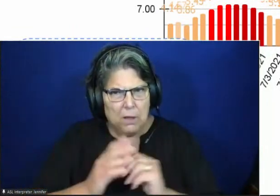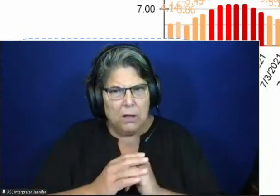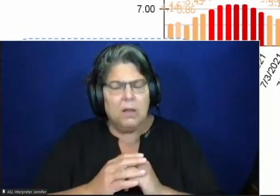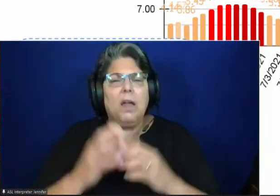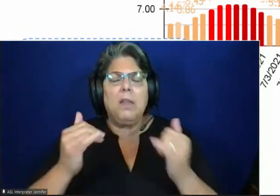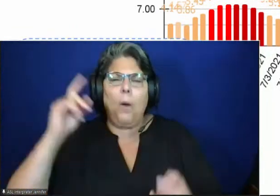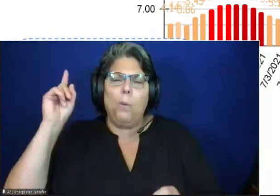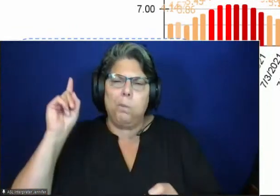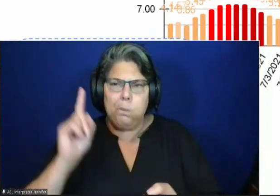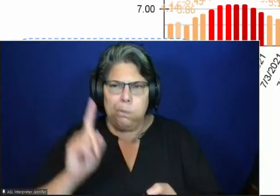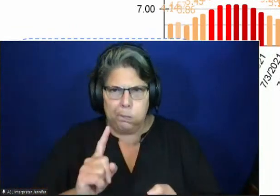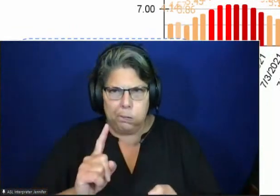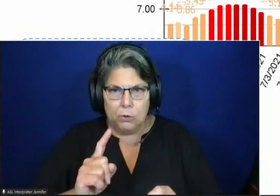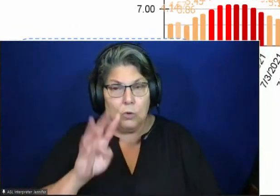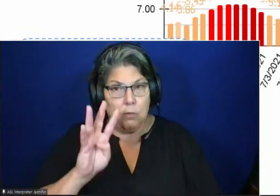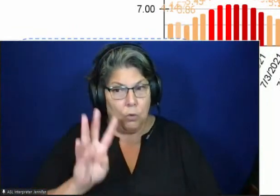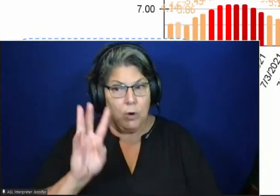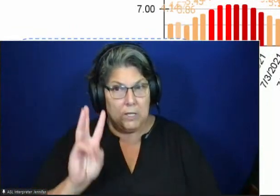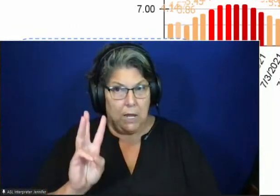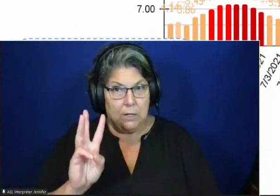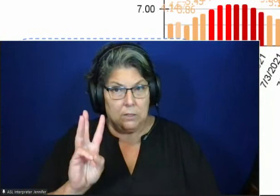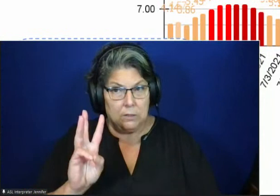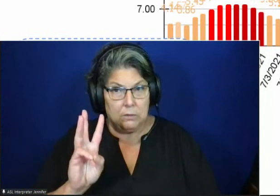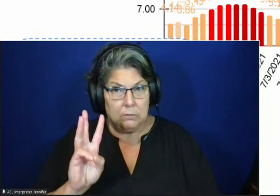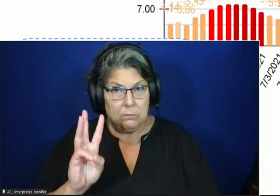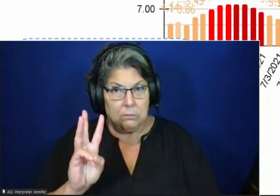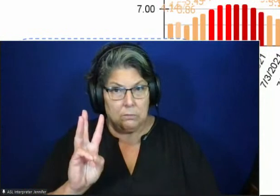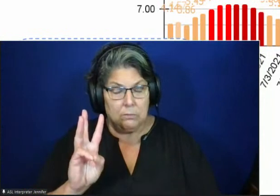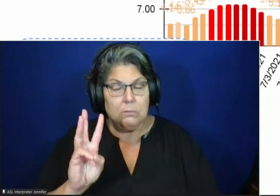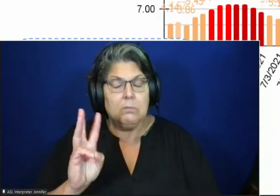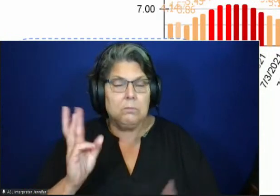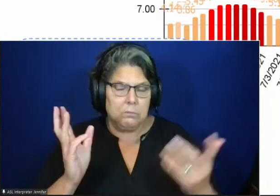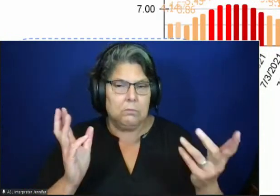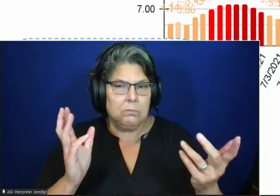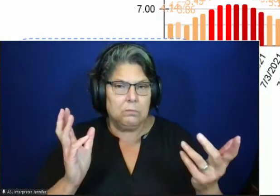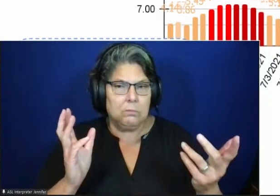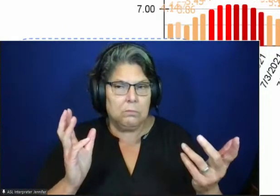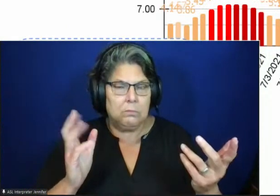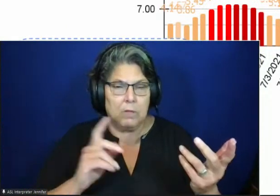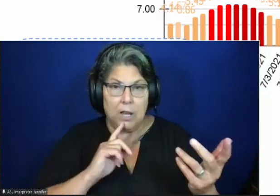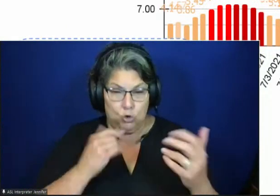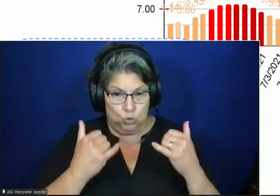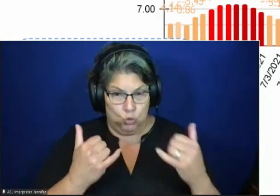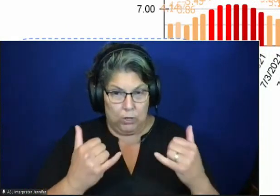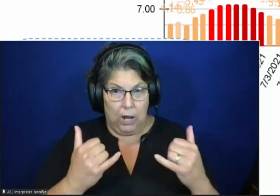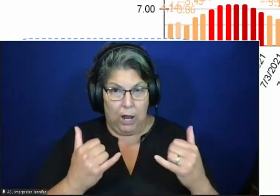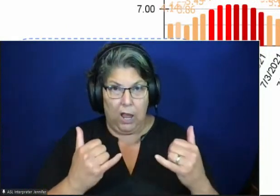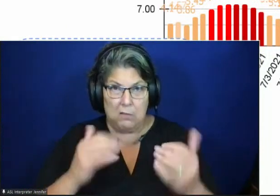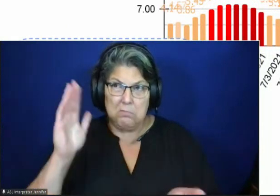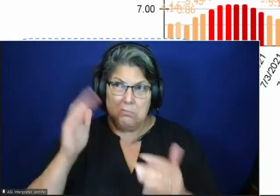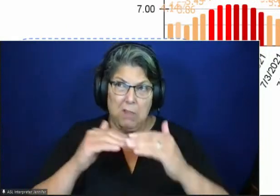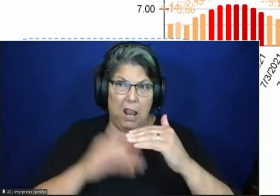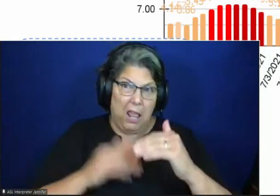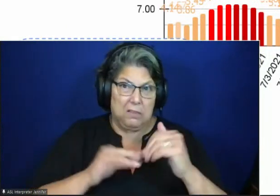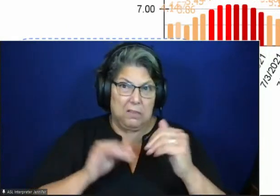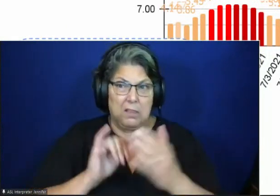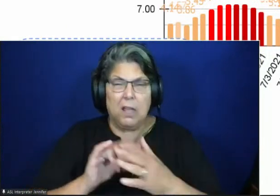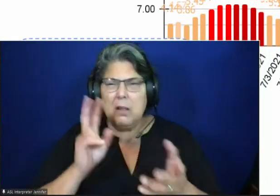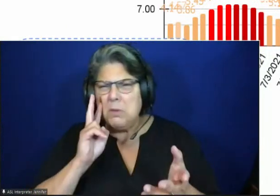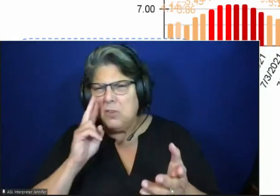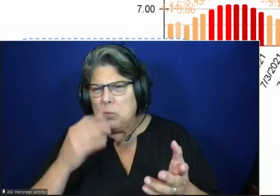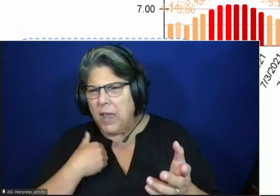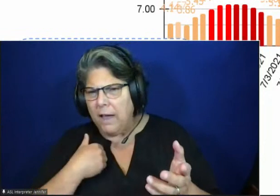clearly down to 46. And so and actually today it's even smaller than that. Let's see if that's on